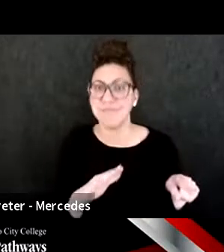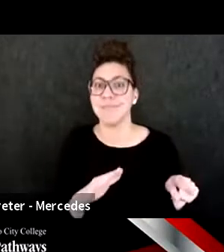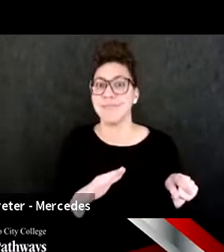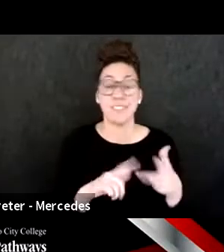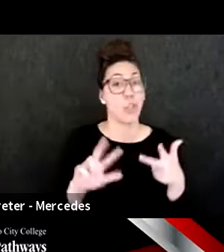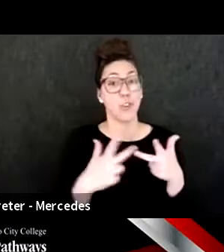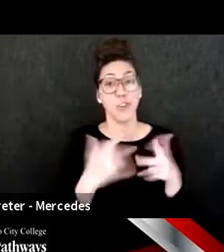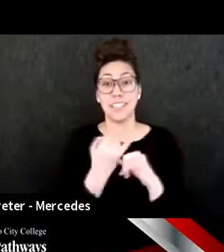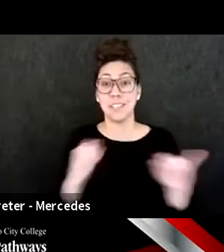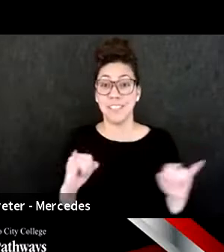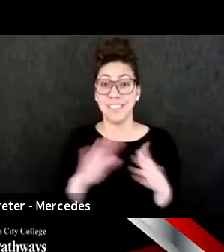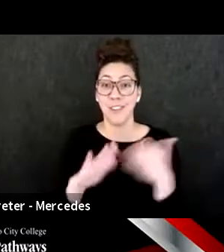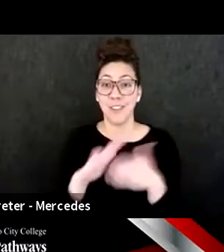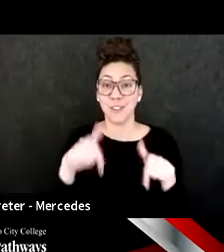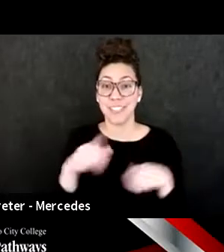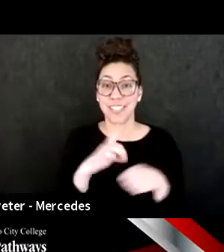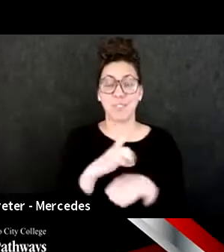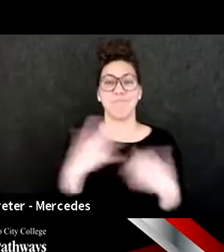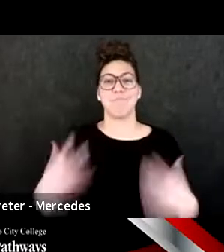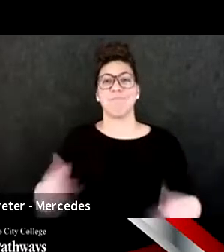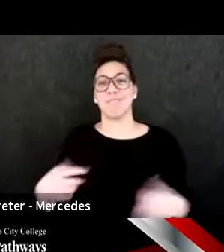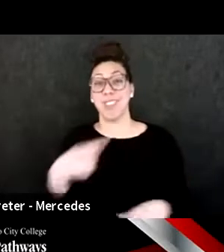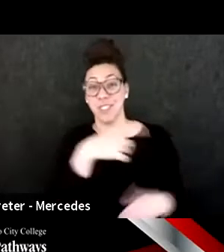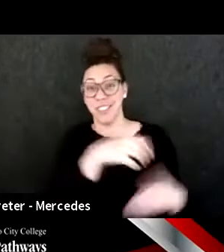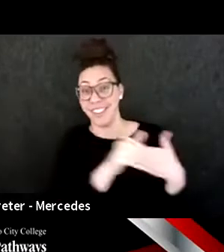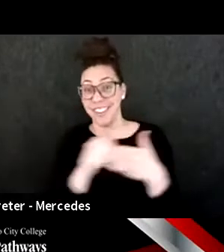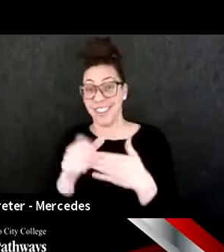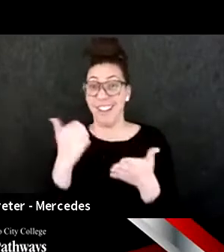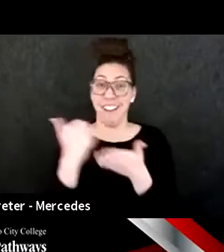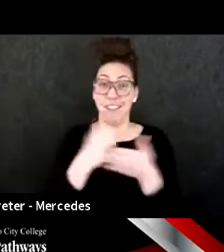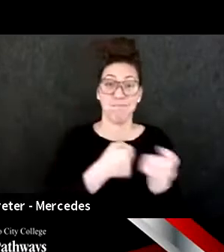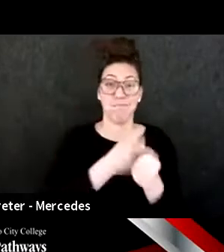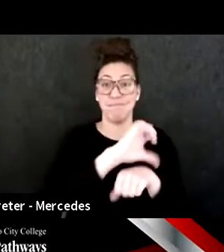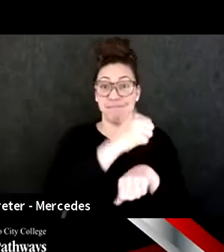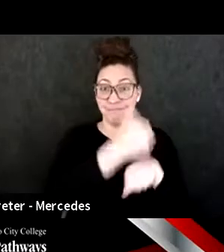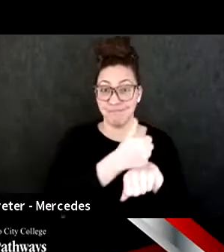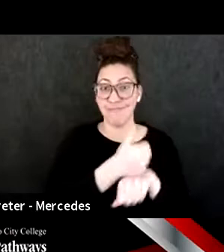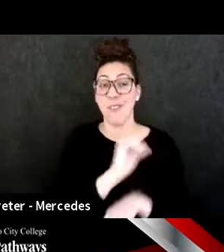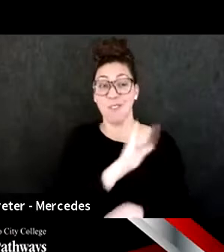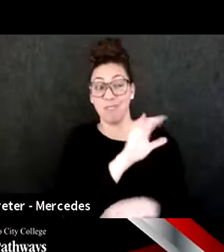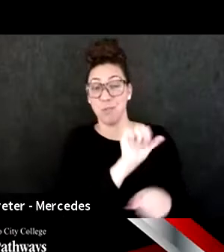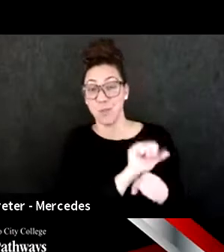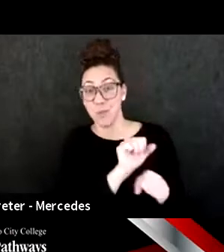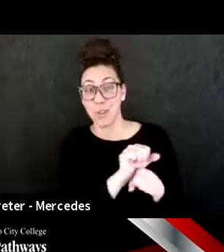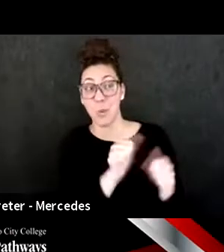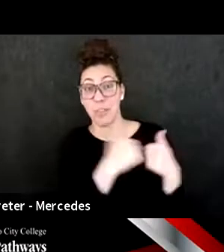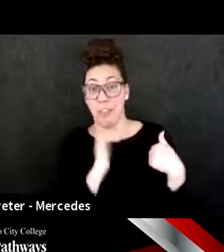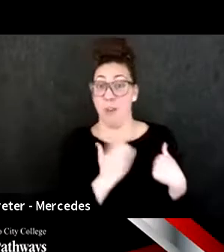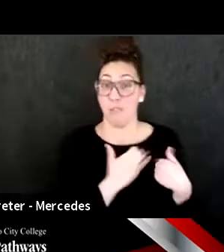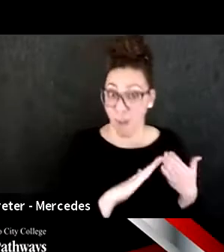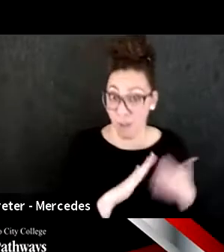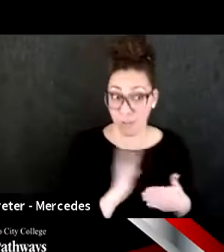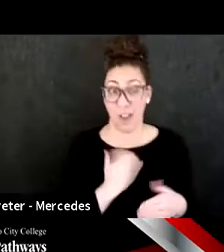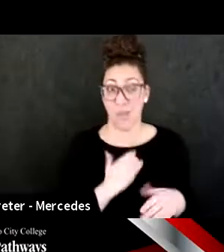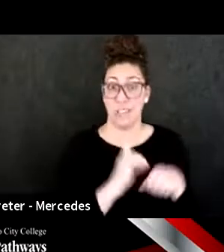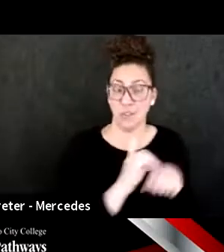independent college in our district. In addition to her work with our college and our district, Deborah's committed